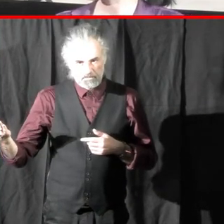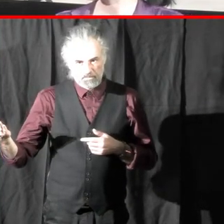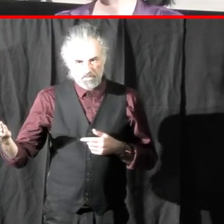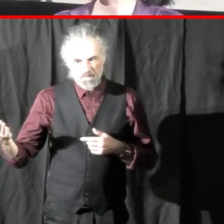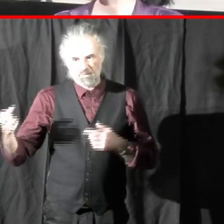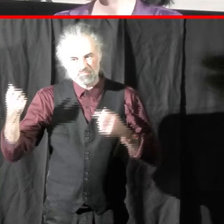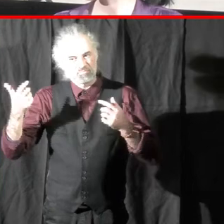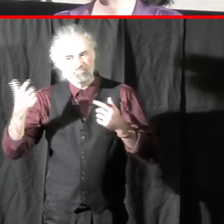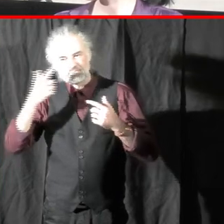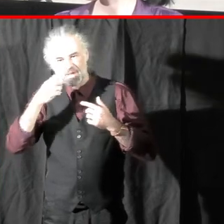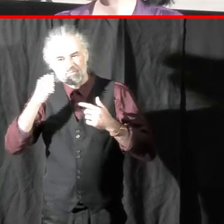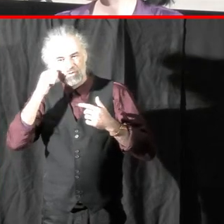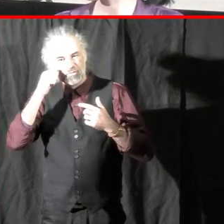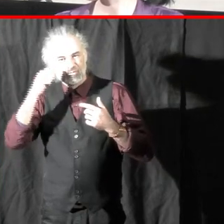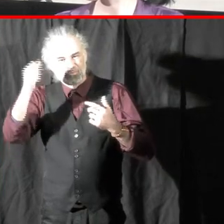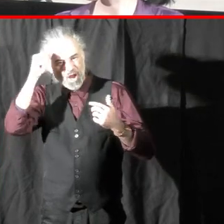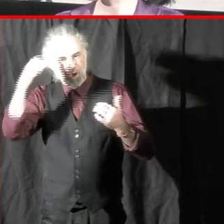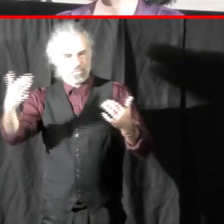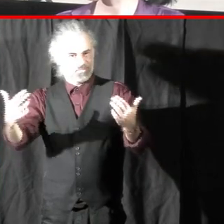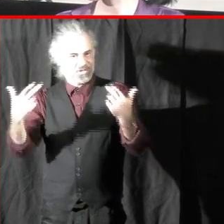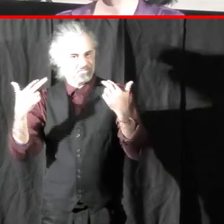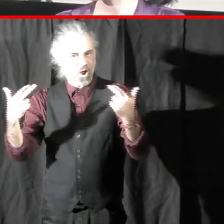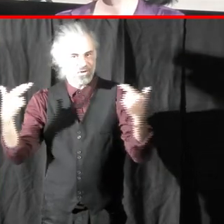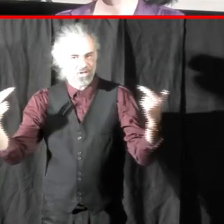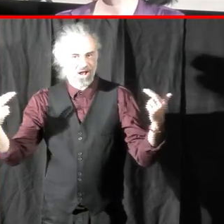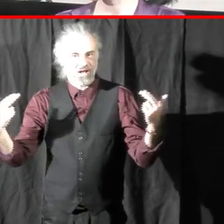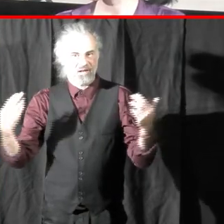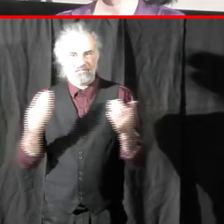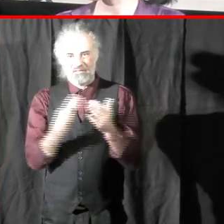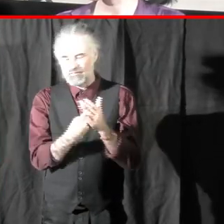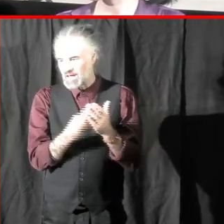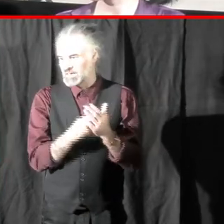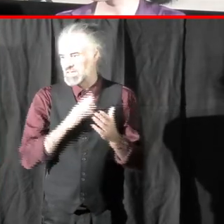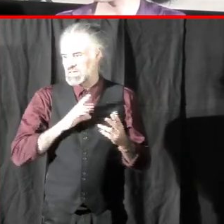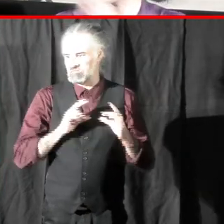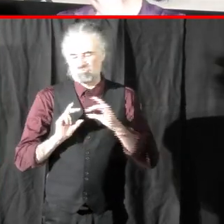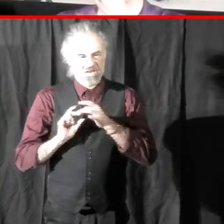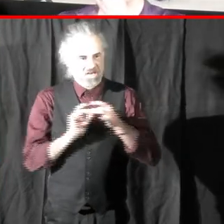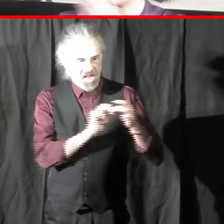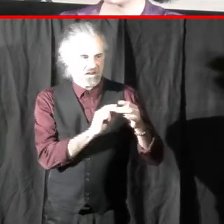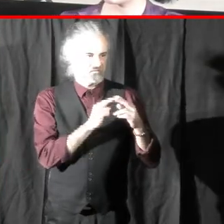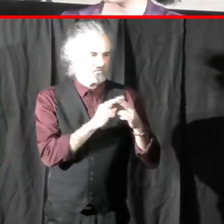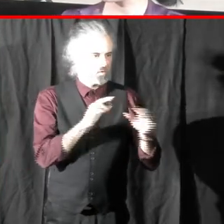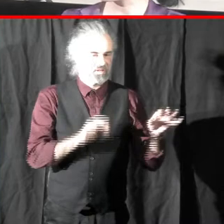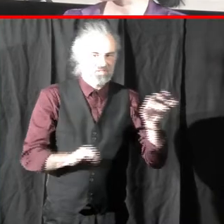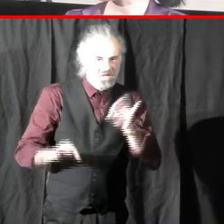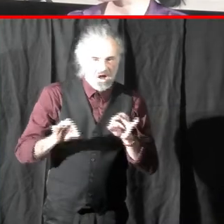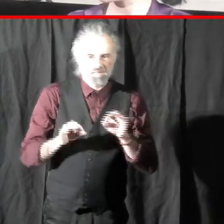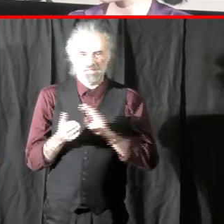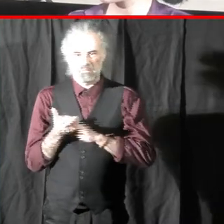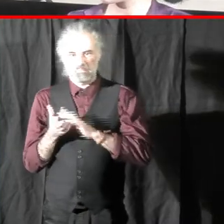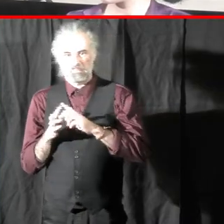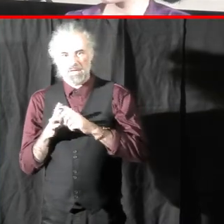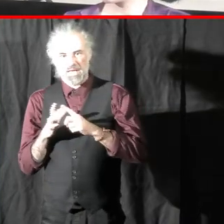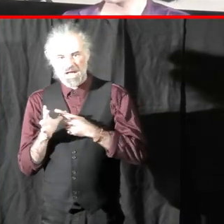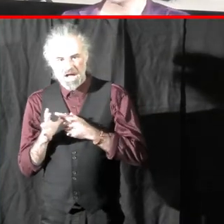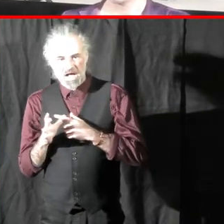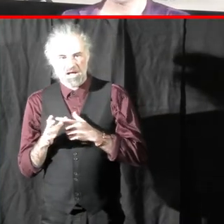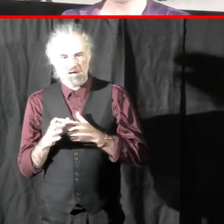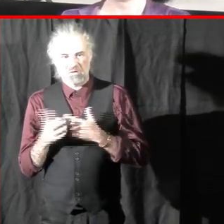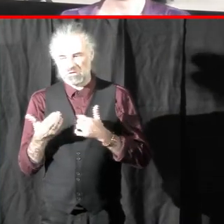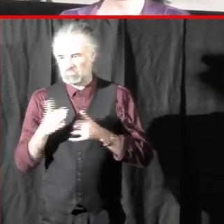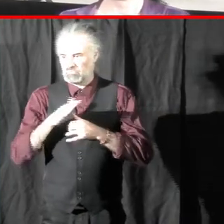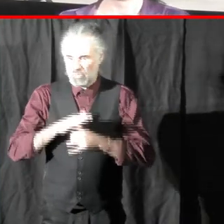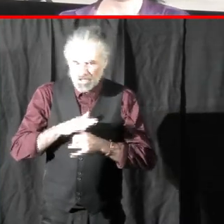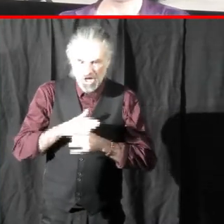exposure. It's good for funding. You can't do the science without the money. The media, the pressure in the media, pressure for you.